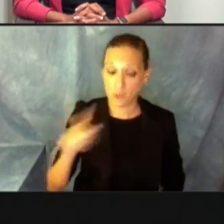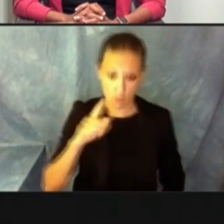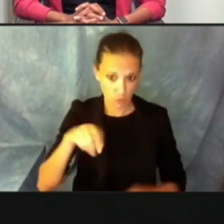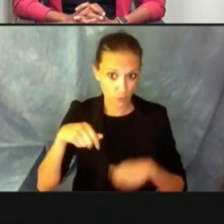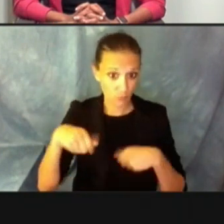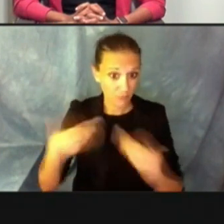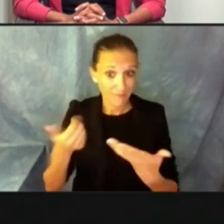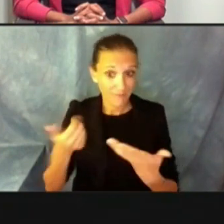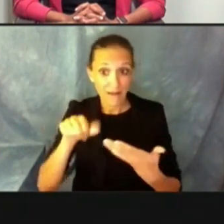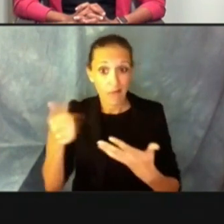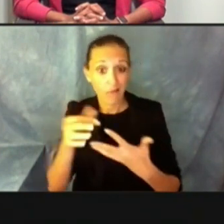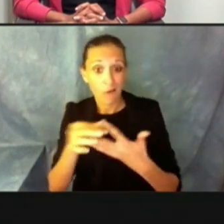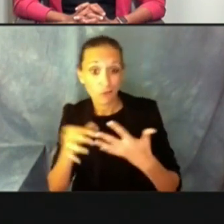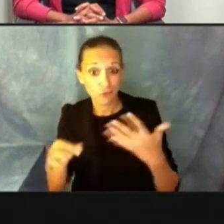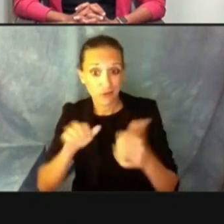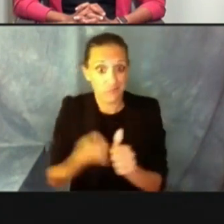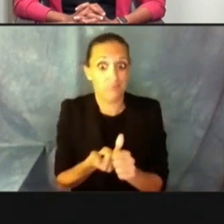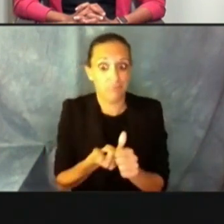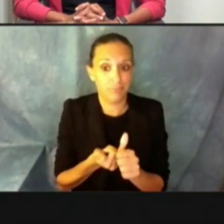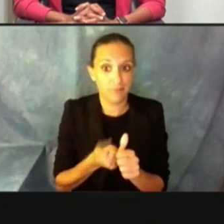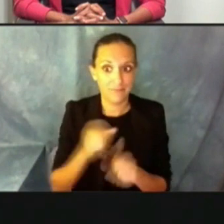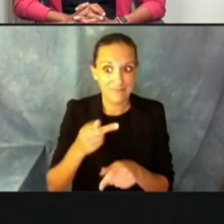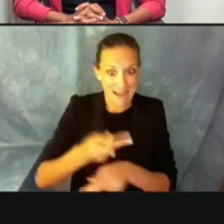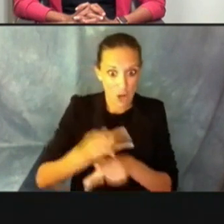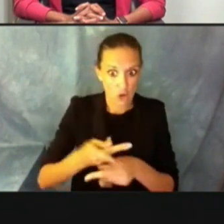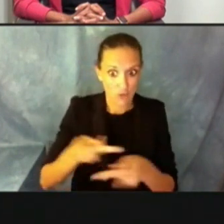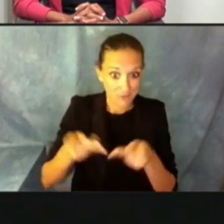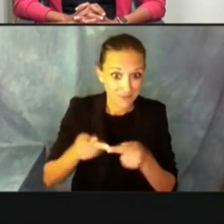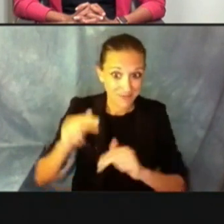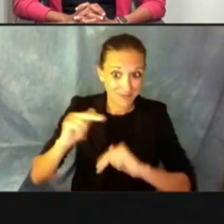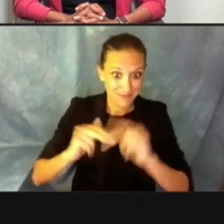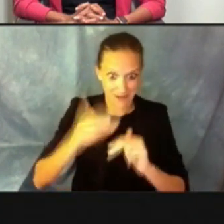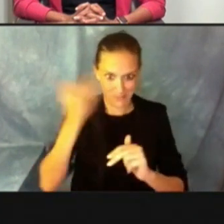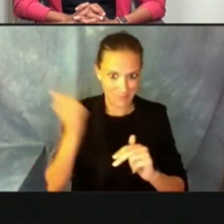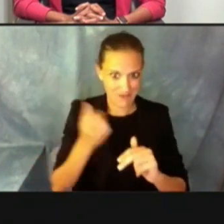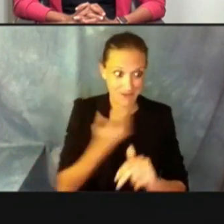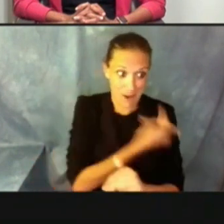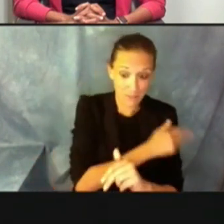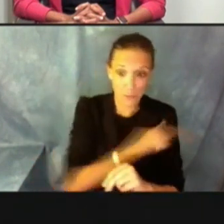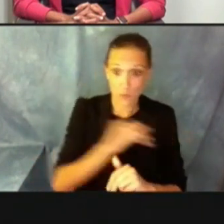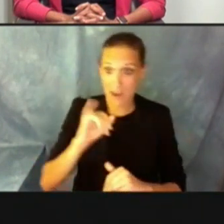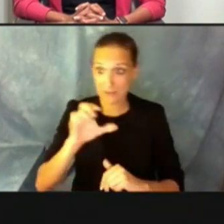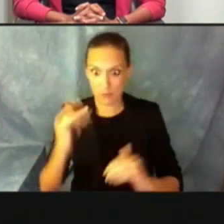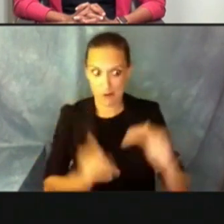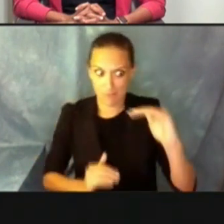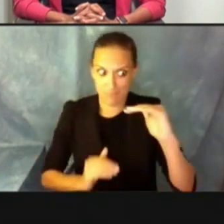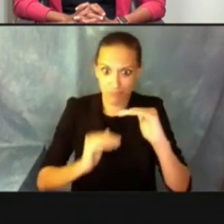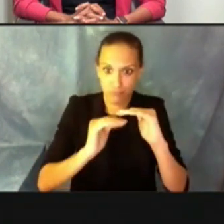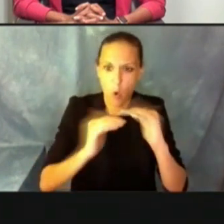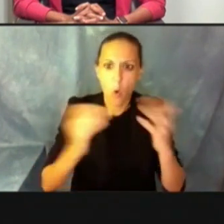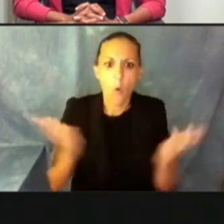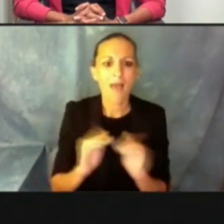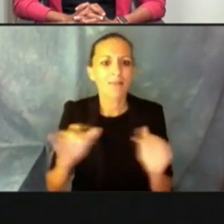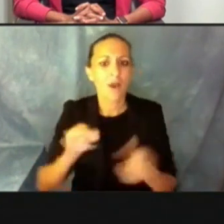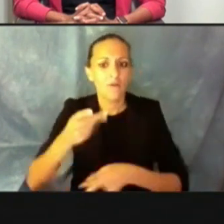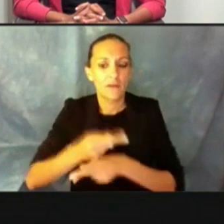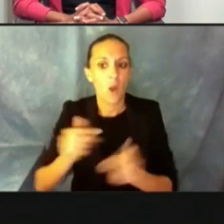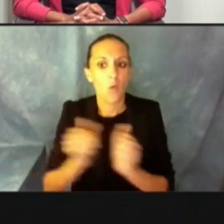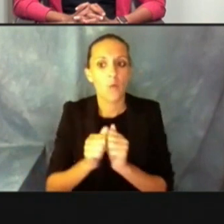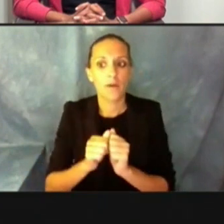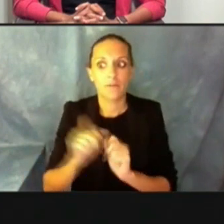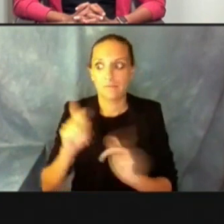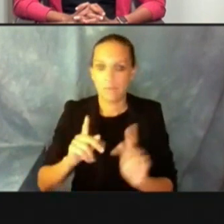any other measures given the possibility of hospitals and ICUs reaching capacity? What level of care can people with non-COVID